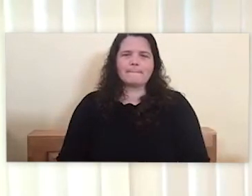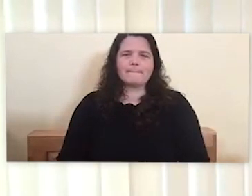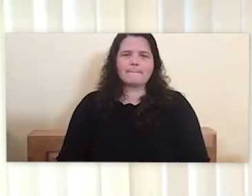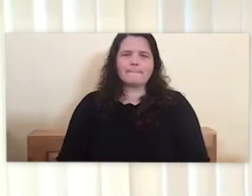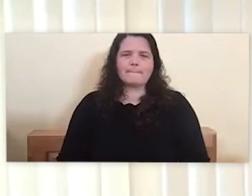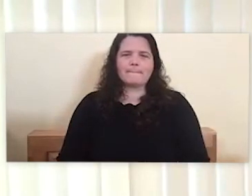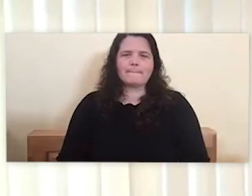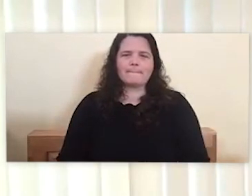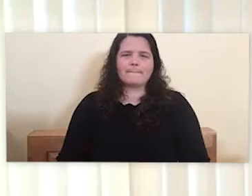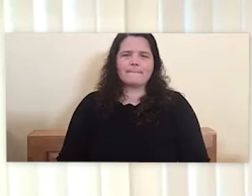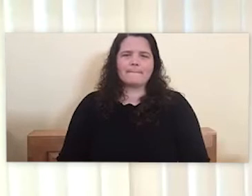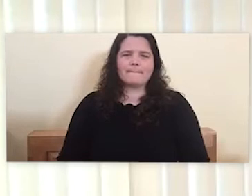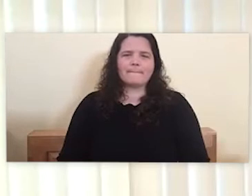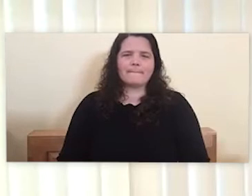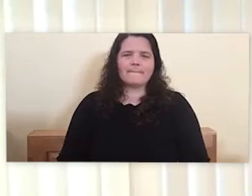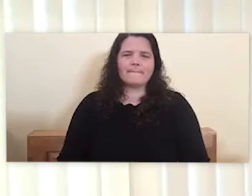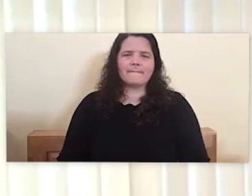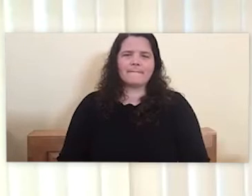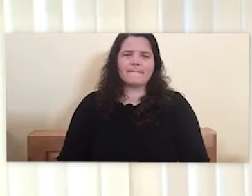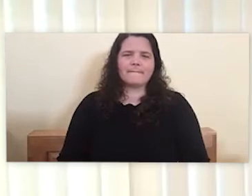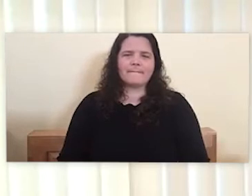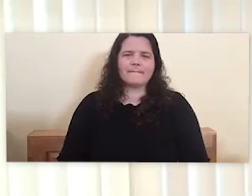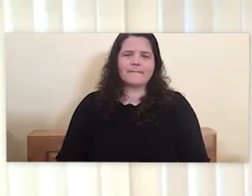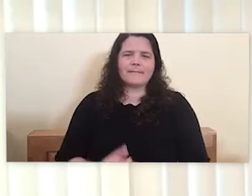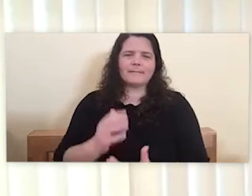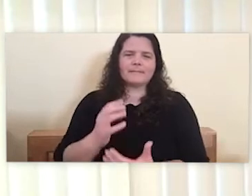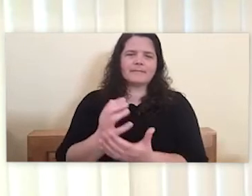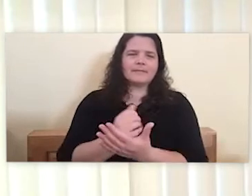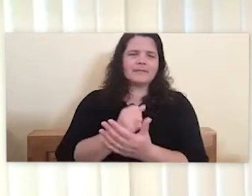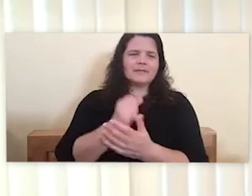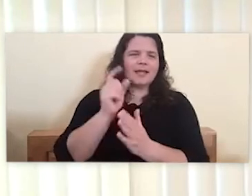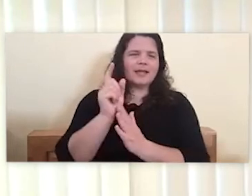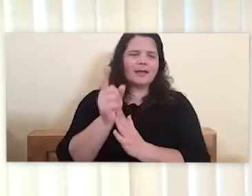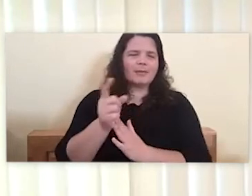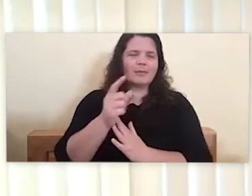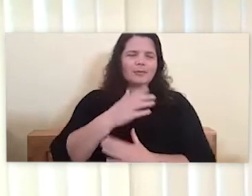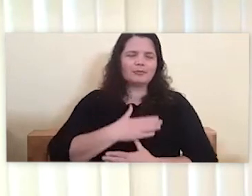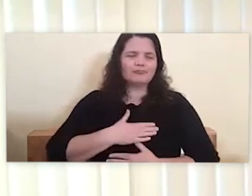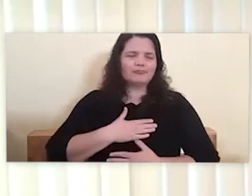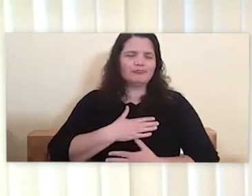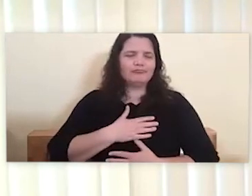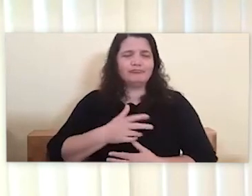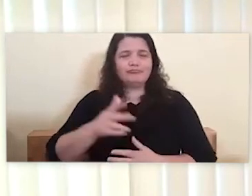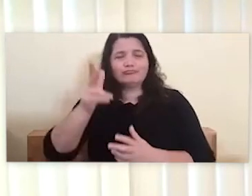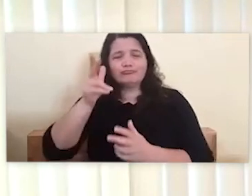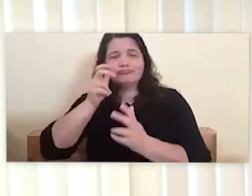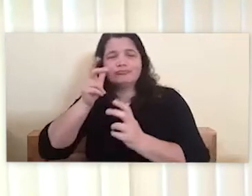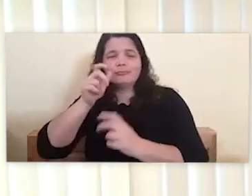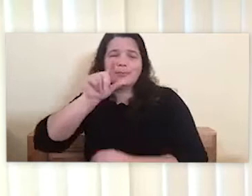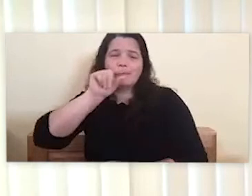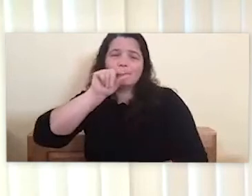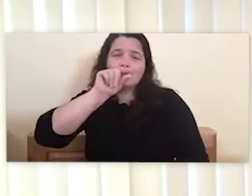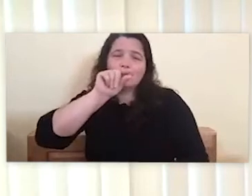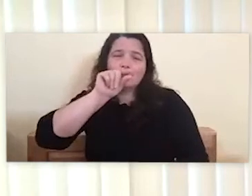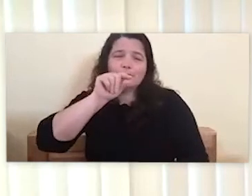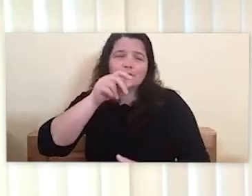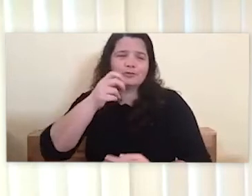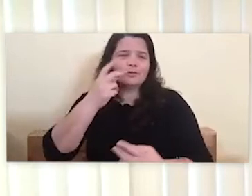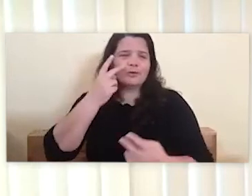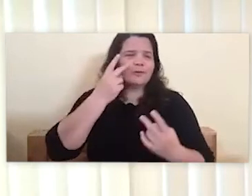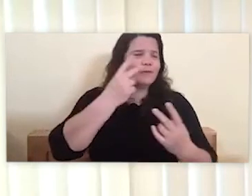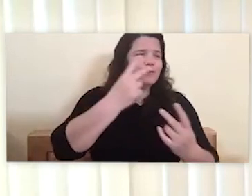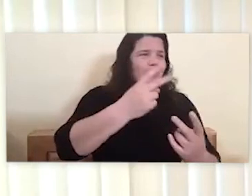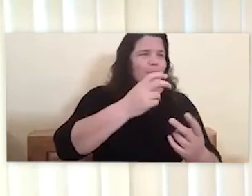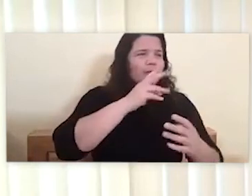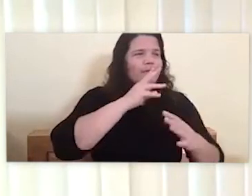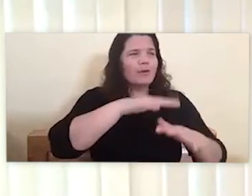Perhaps taking a moment to really savor it, whether it's the sound of birds or the view of the ocean,